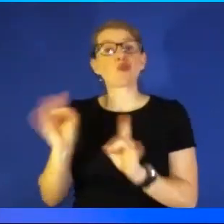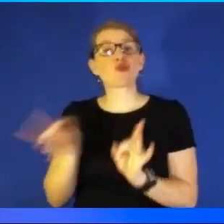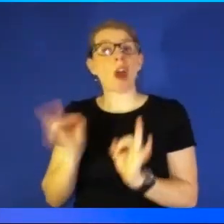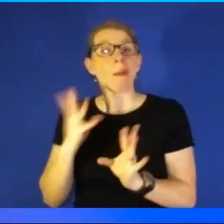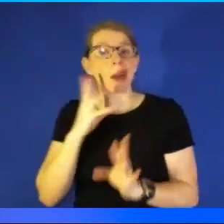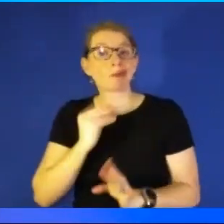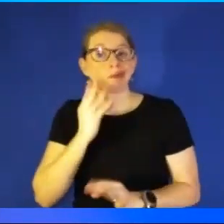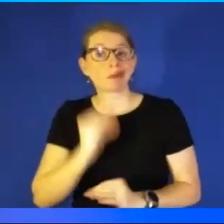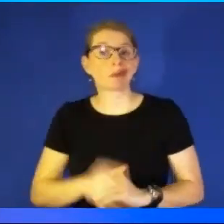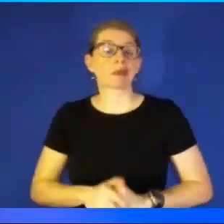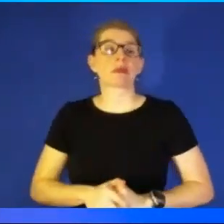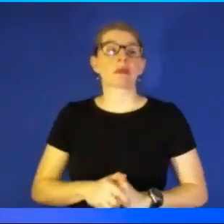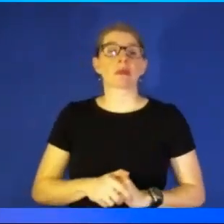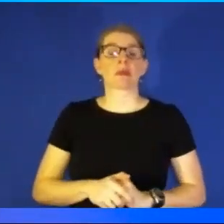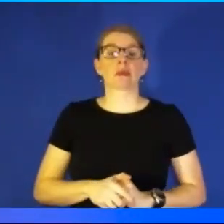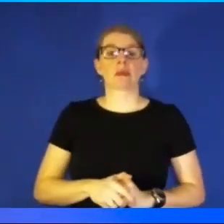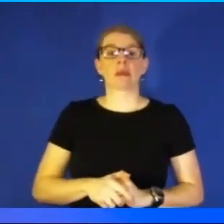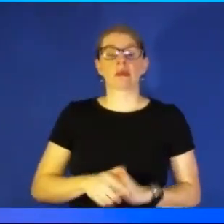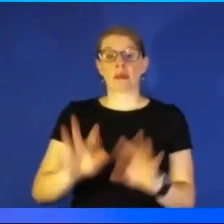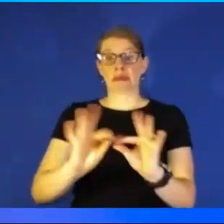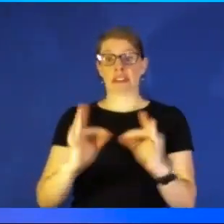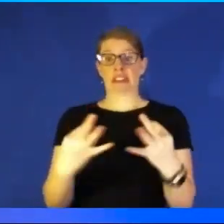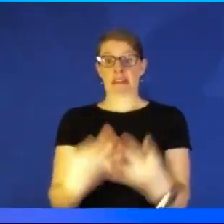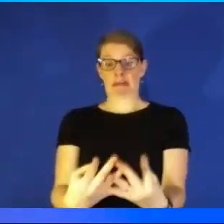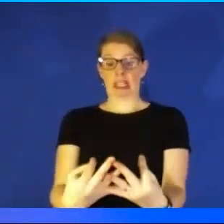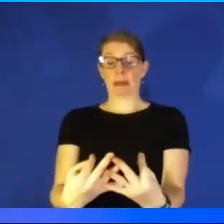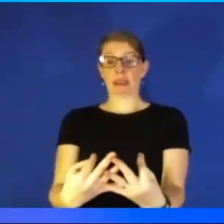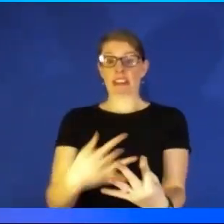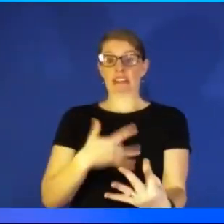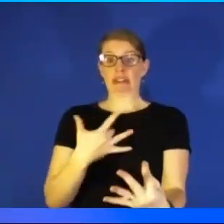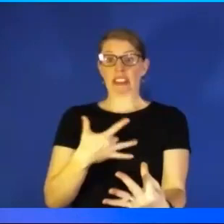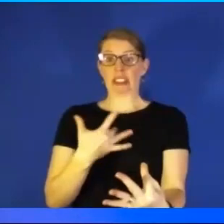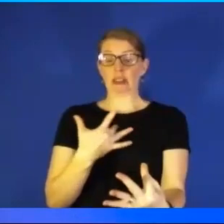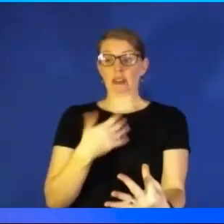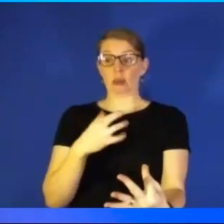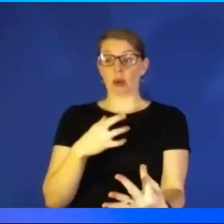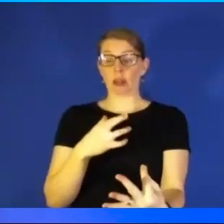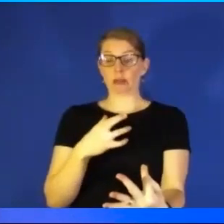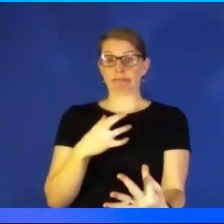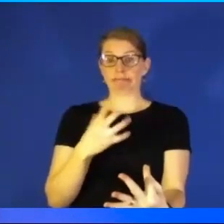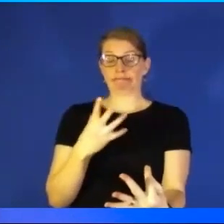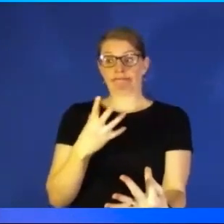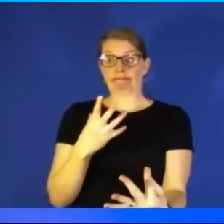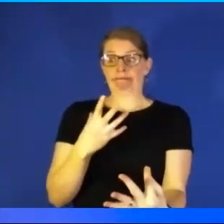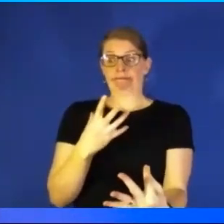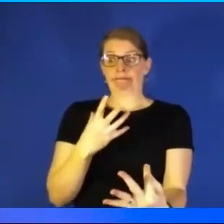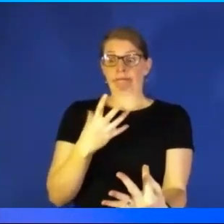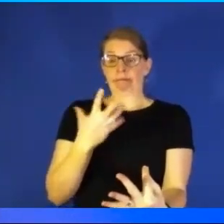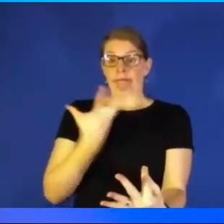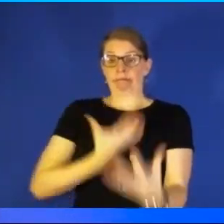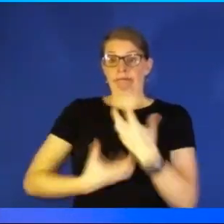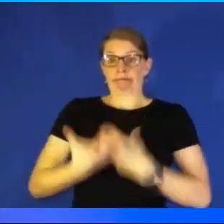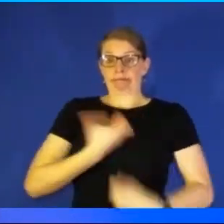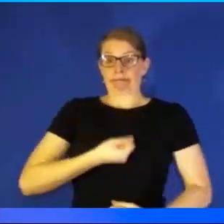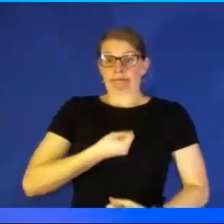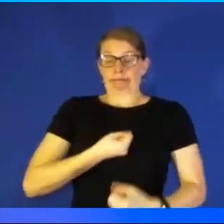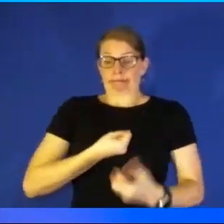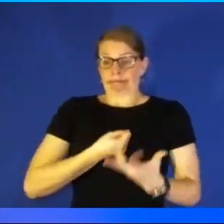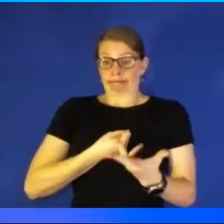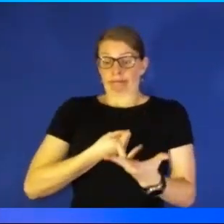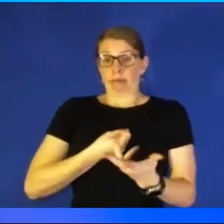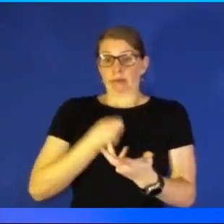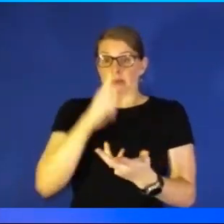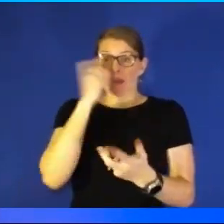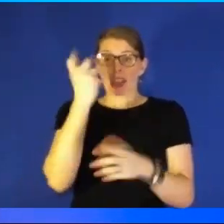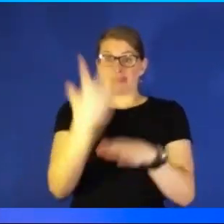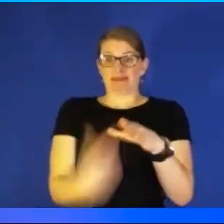effect that families have from losing their loved ones, and what that'll look like going forward. I think we have, obviously, we're